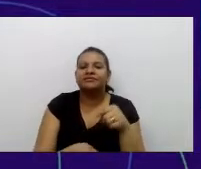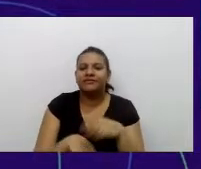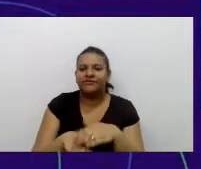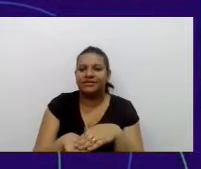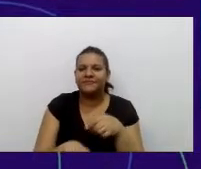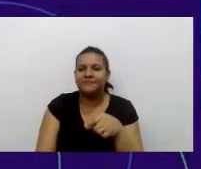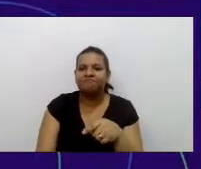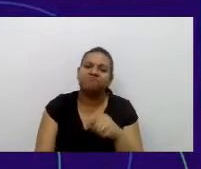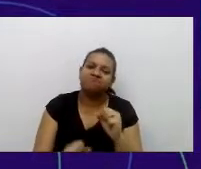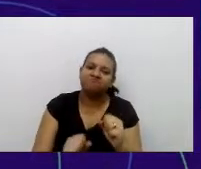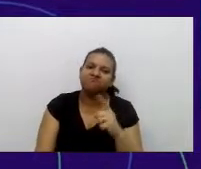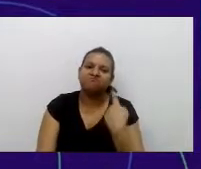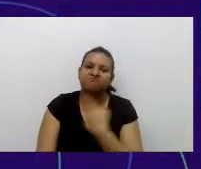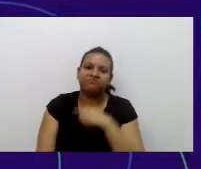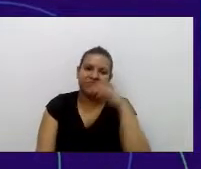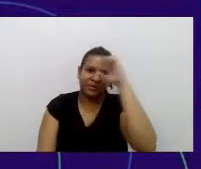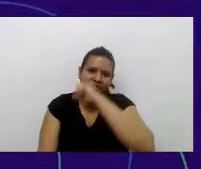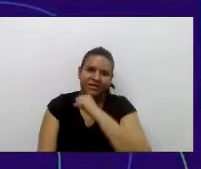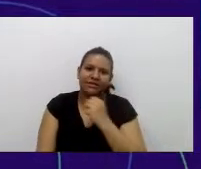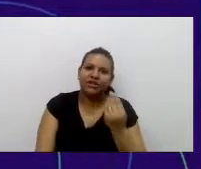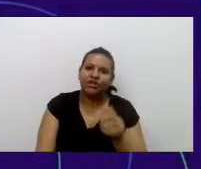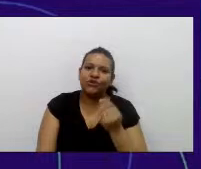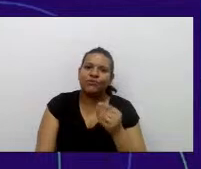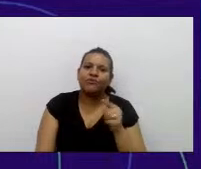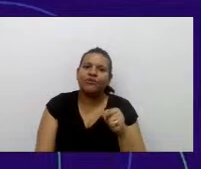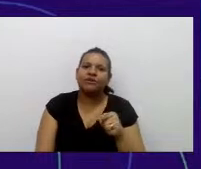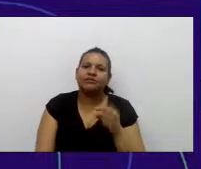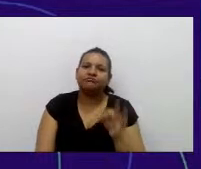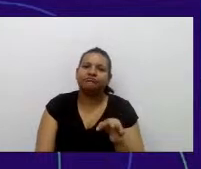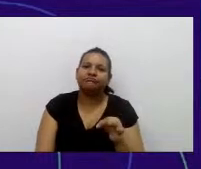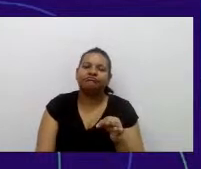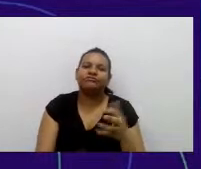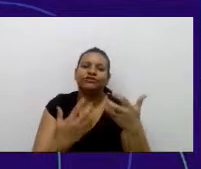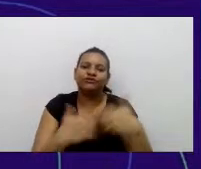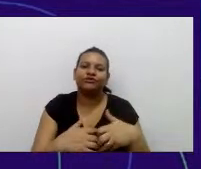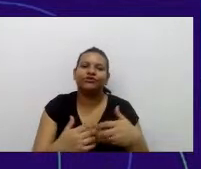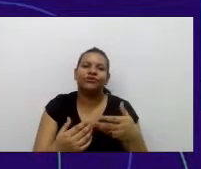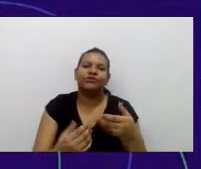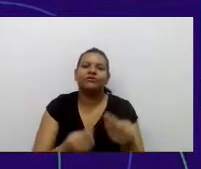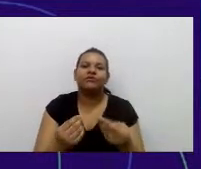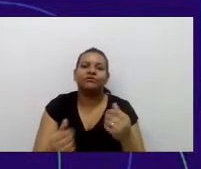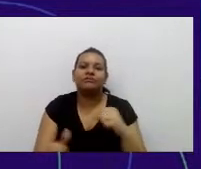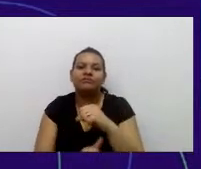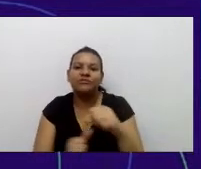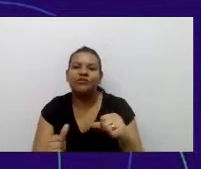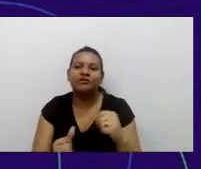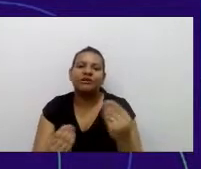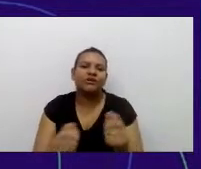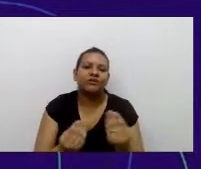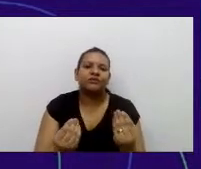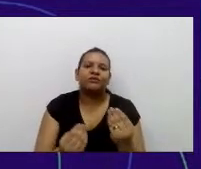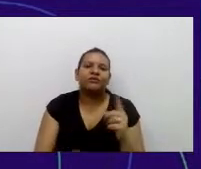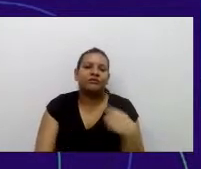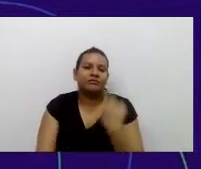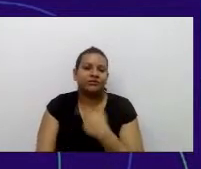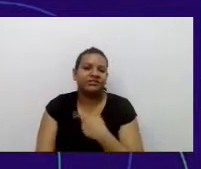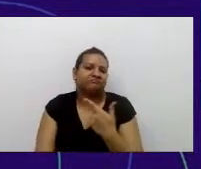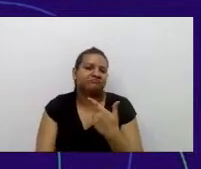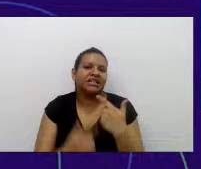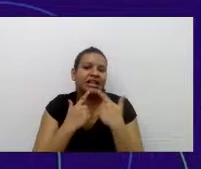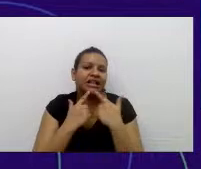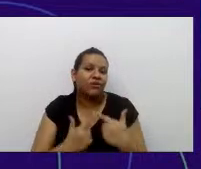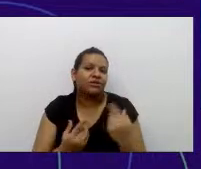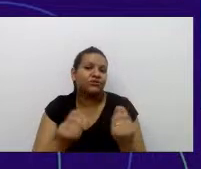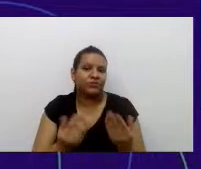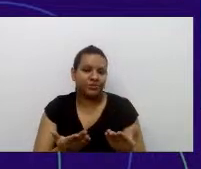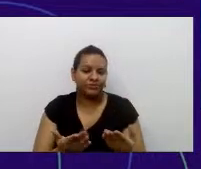how we can modify the language models that we use. Exactly. Right.